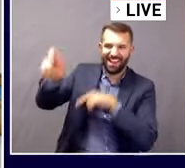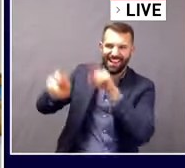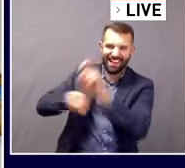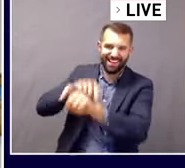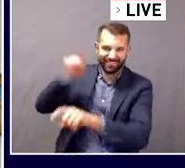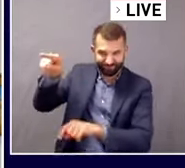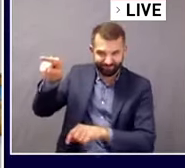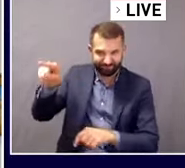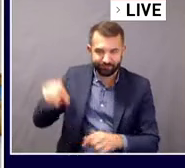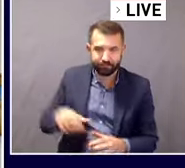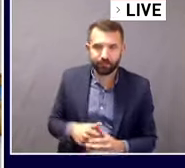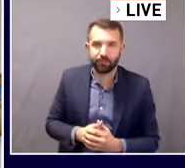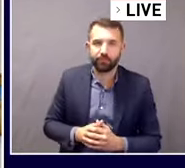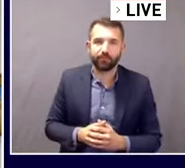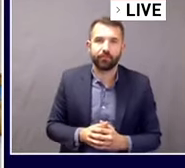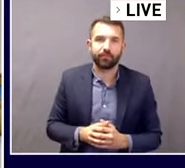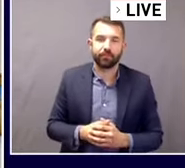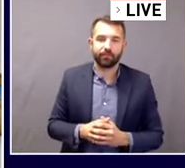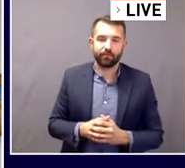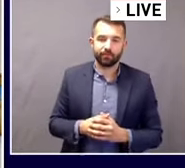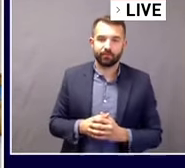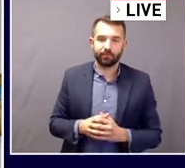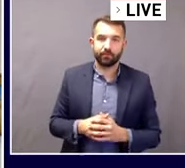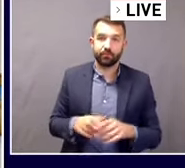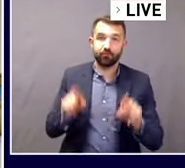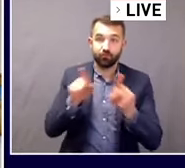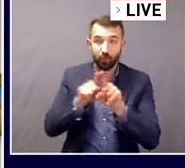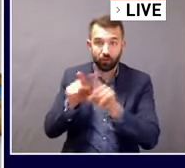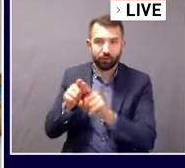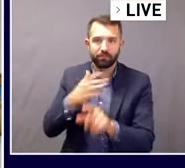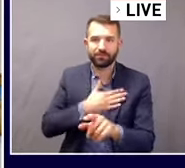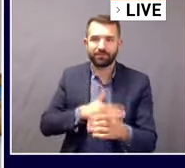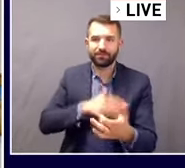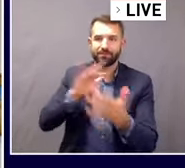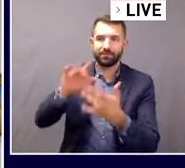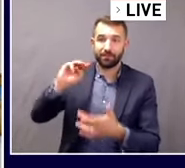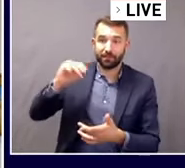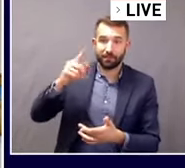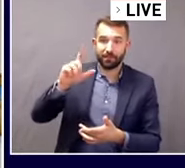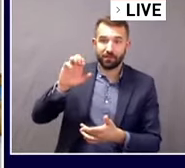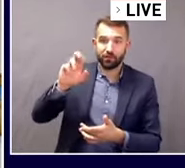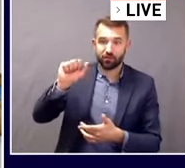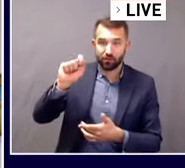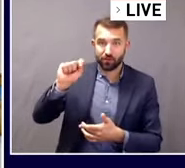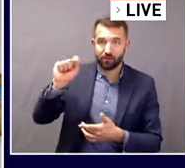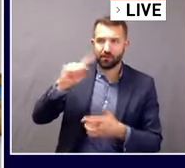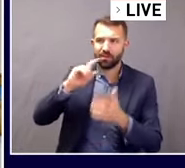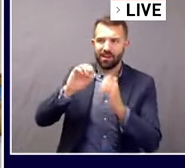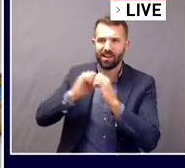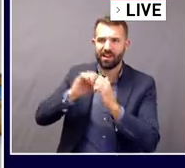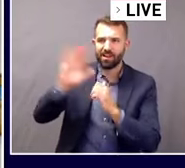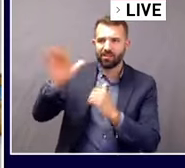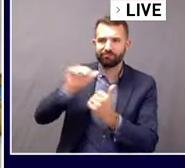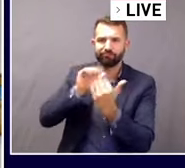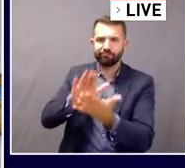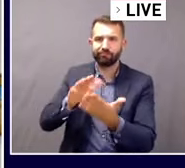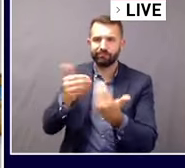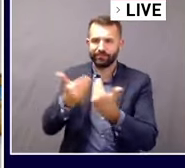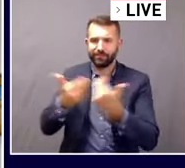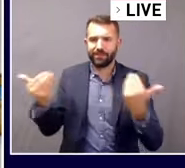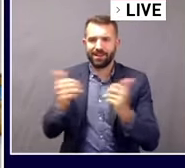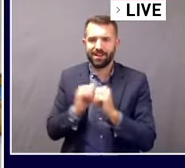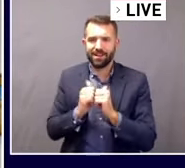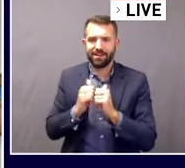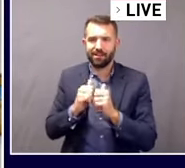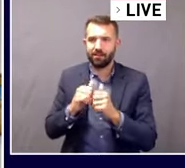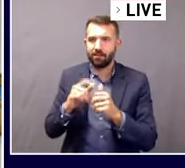that. I would also refer you to Maple Crest for their implementation of cohorting in the earlier days of their outbreak.